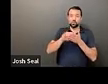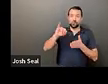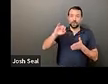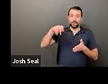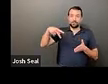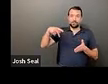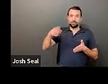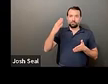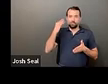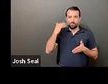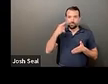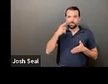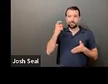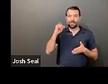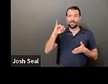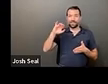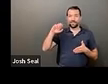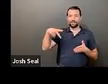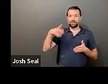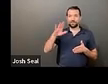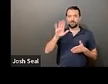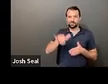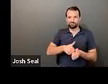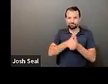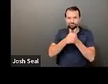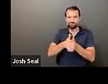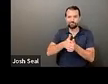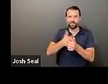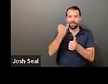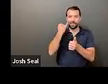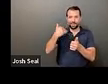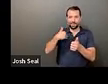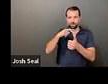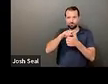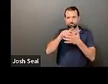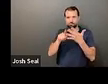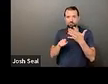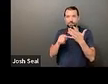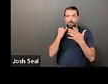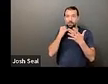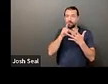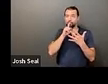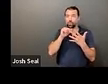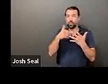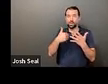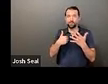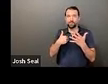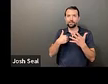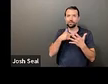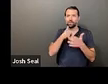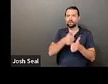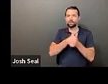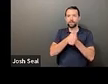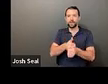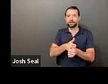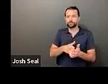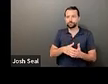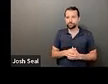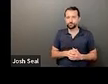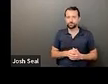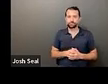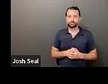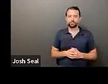IEP compliant, okay? So in terms of compliance, when you're documenting evaluations on your